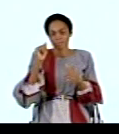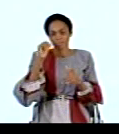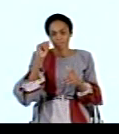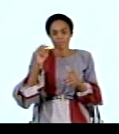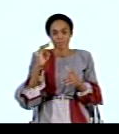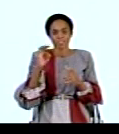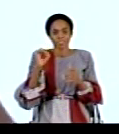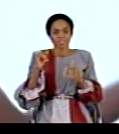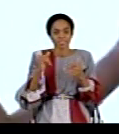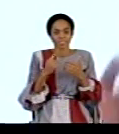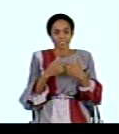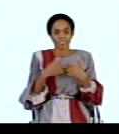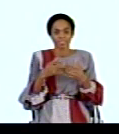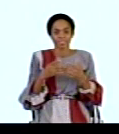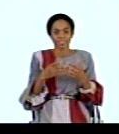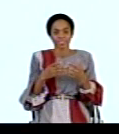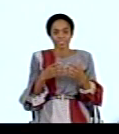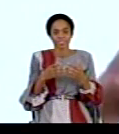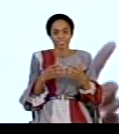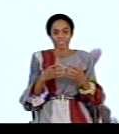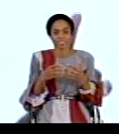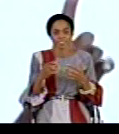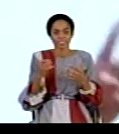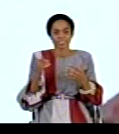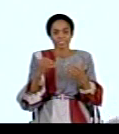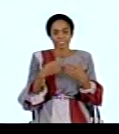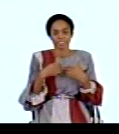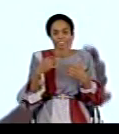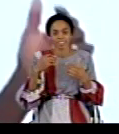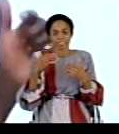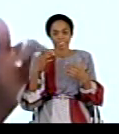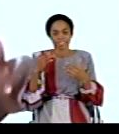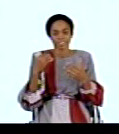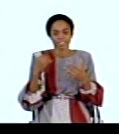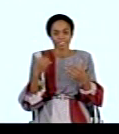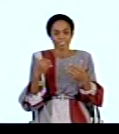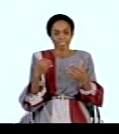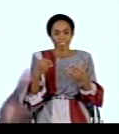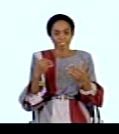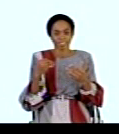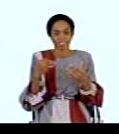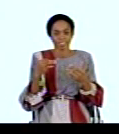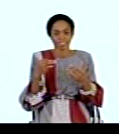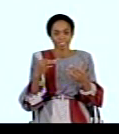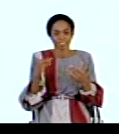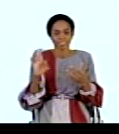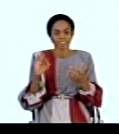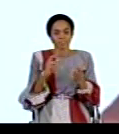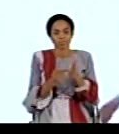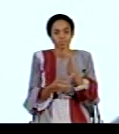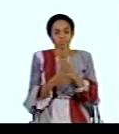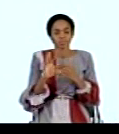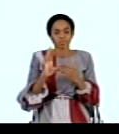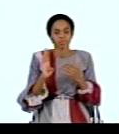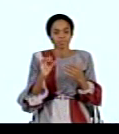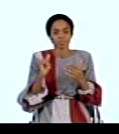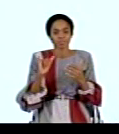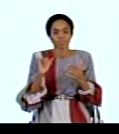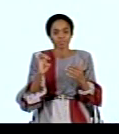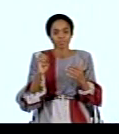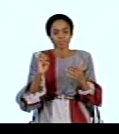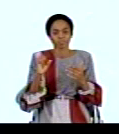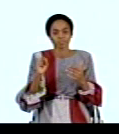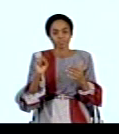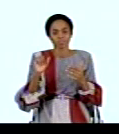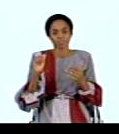this Bayelsa crusade, but I didn't give them. But it was my evidence that lead all of